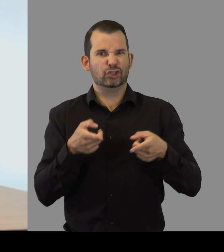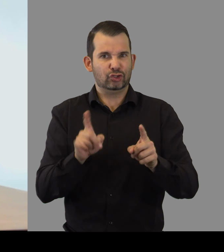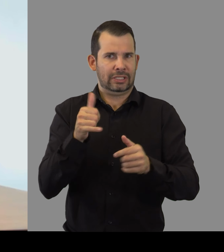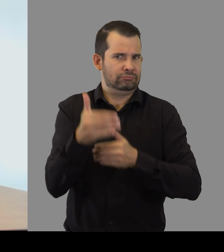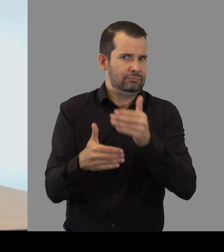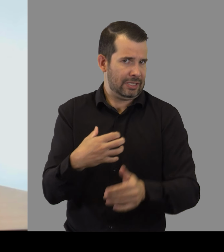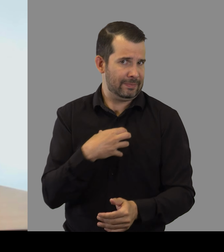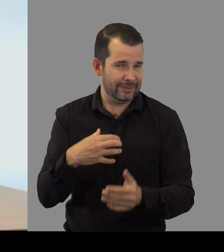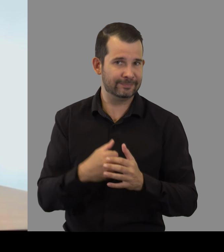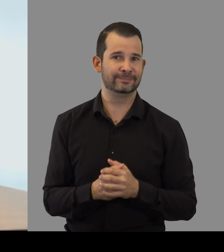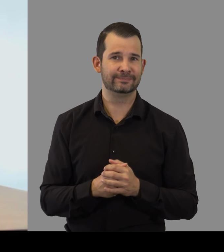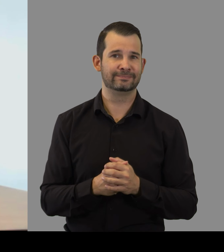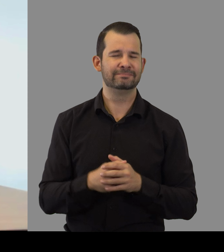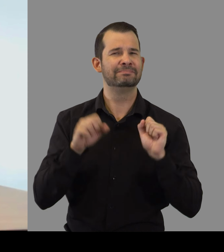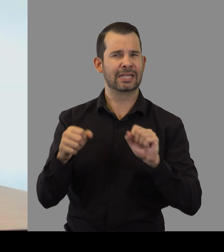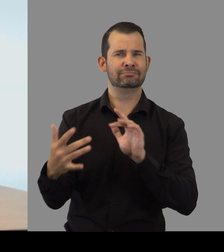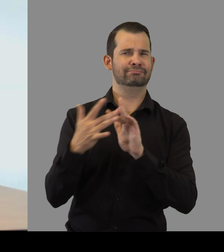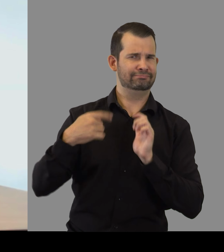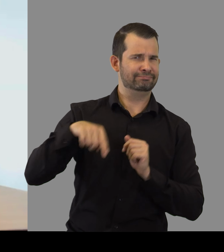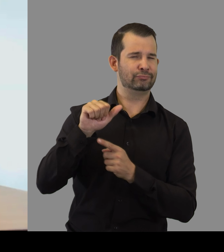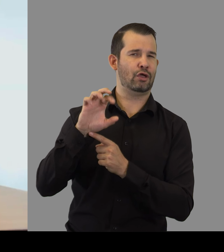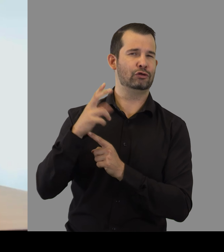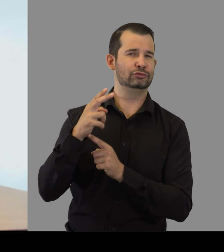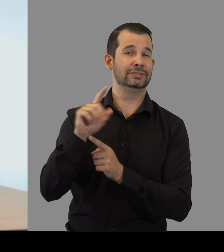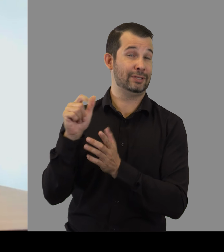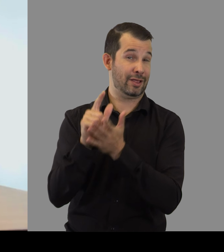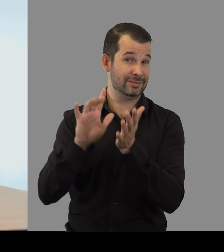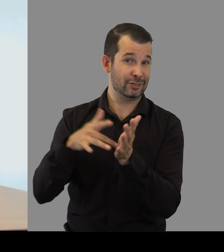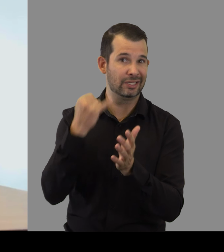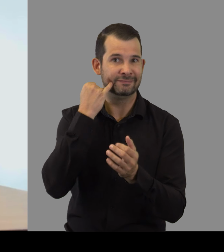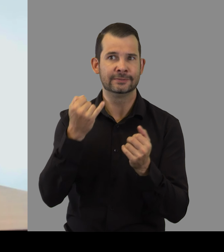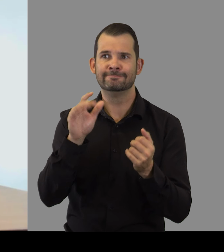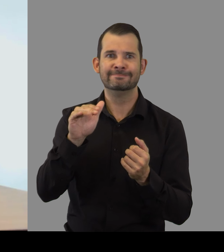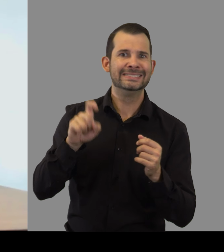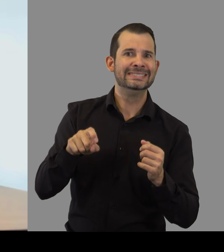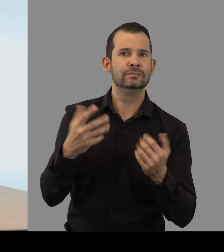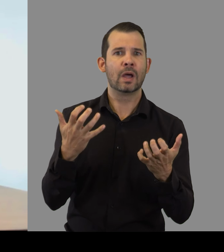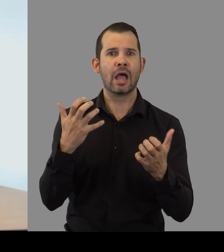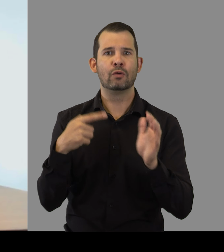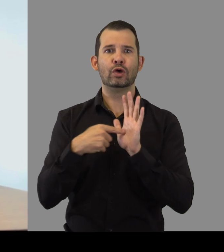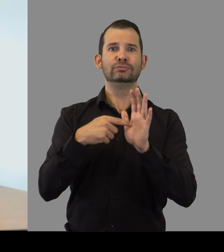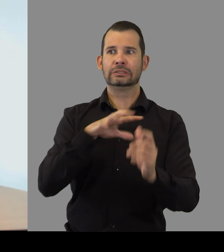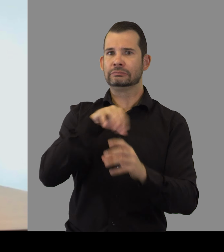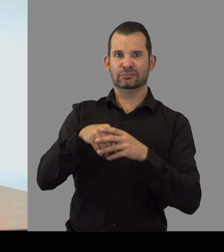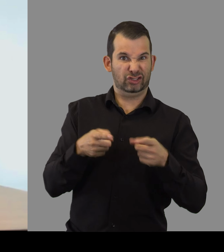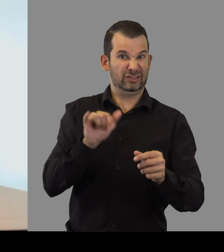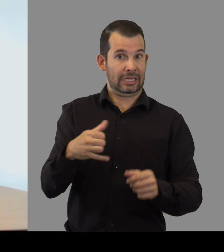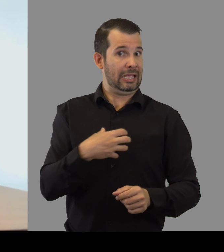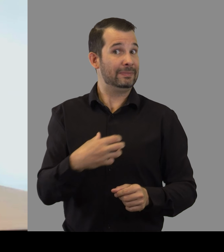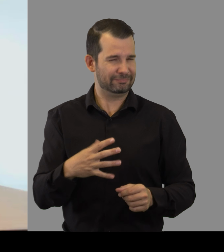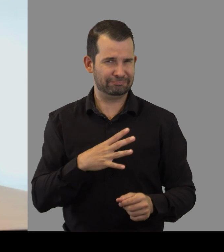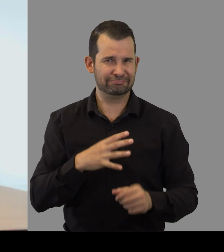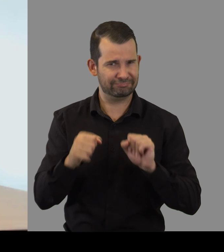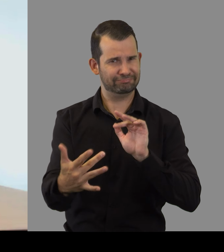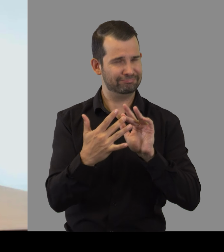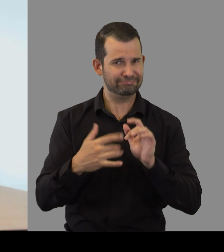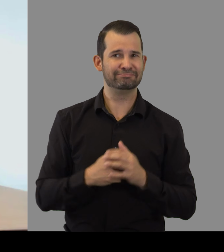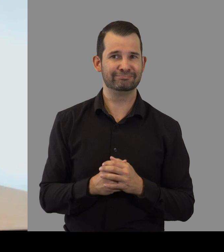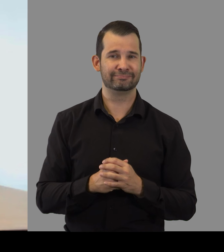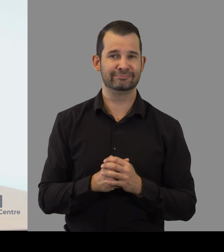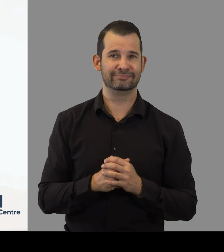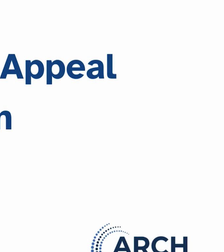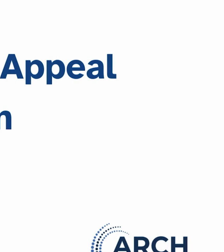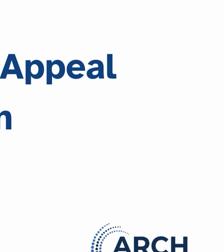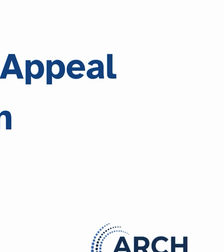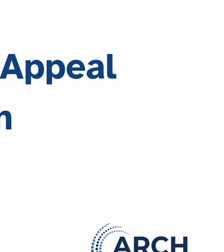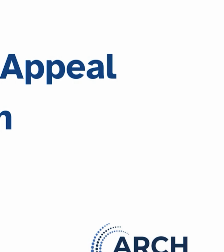appeal process. You can contact Archley Law Center if you wish to have representation throughout the exclusion